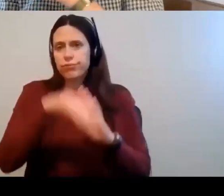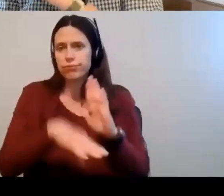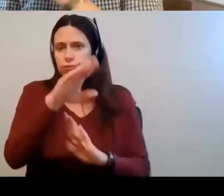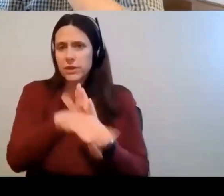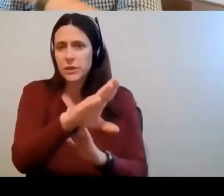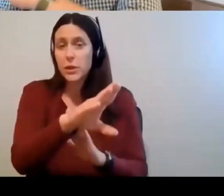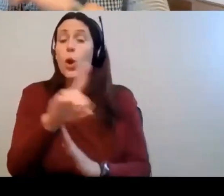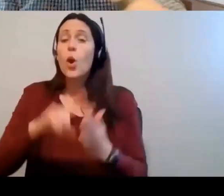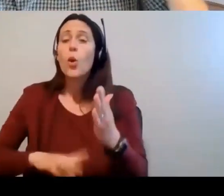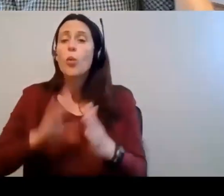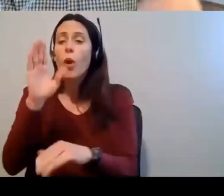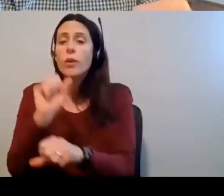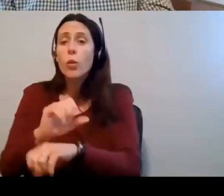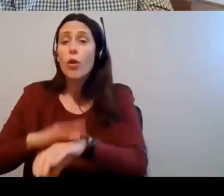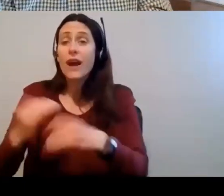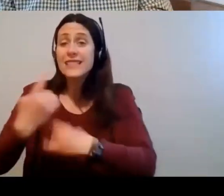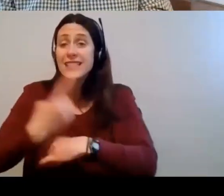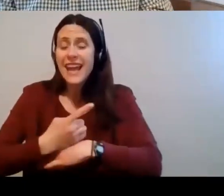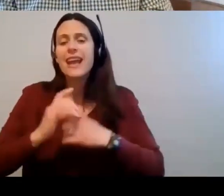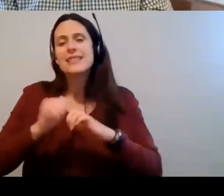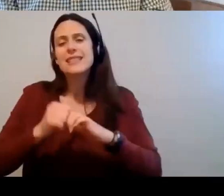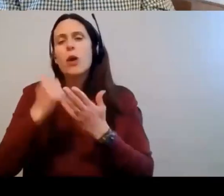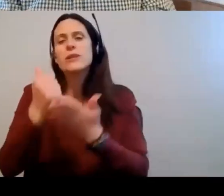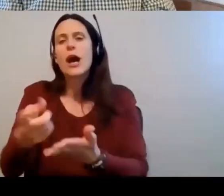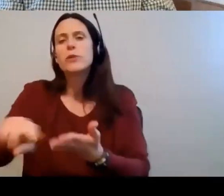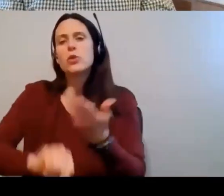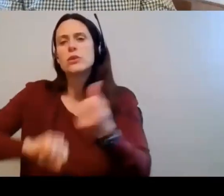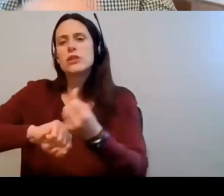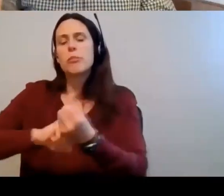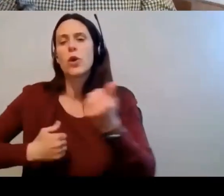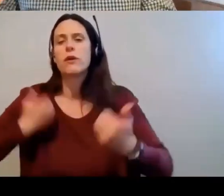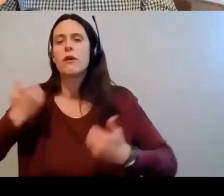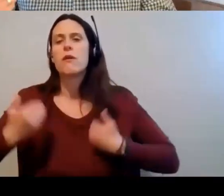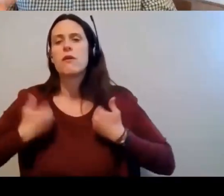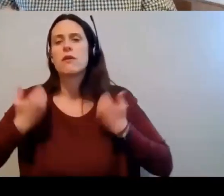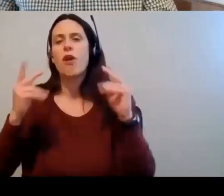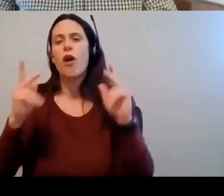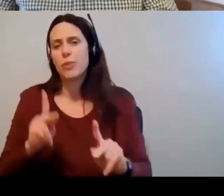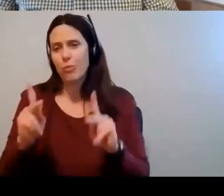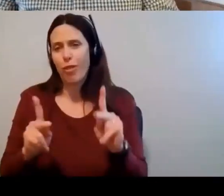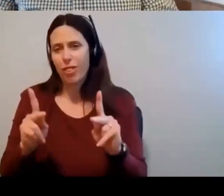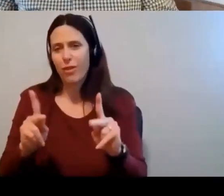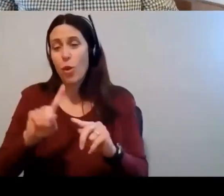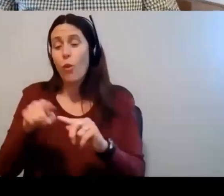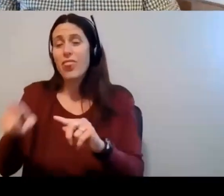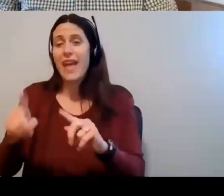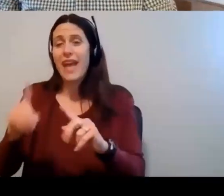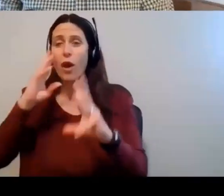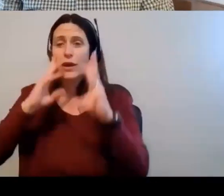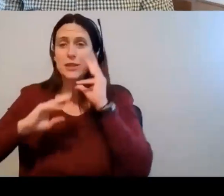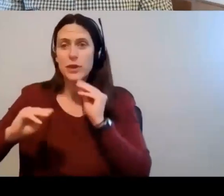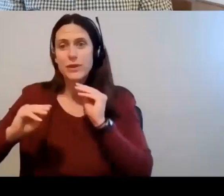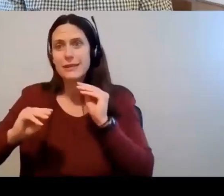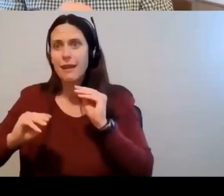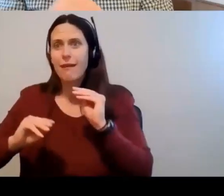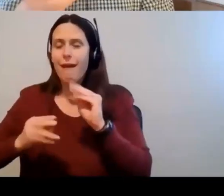work on today are going to be for you to support young people, working with them when they experience emotion with you. But I'm hopeful